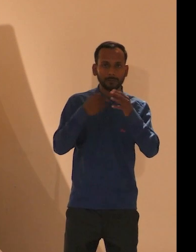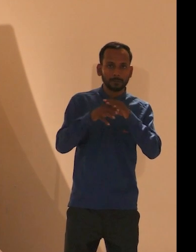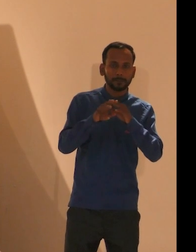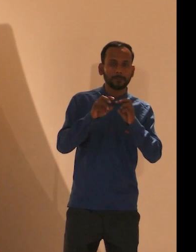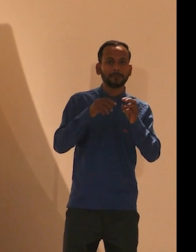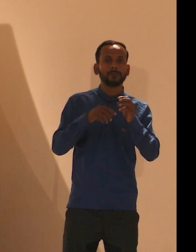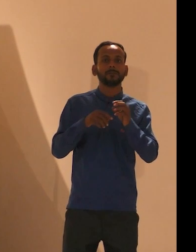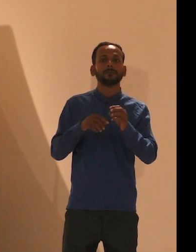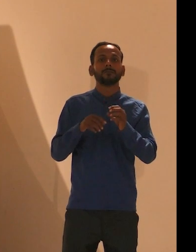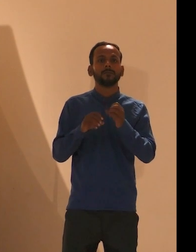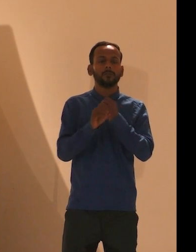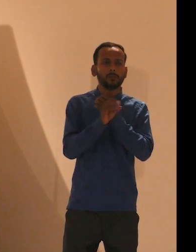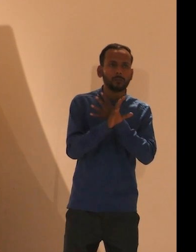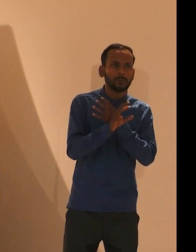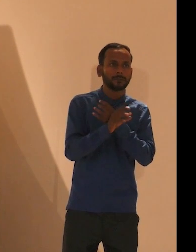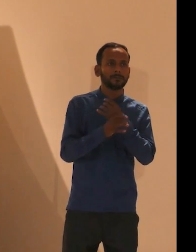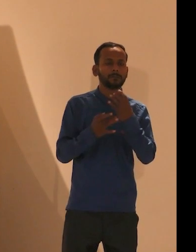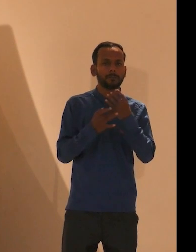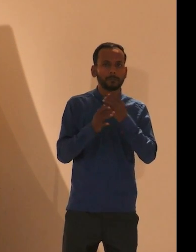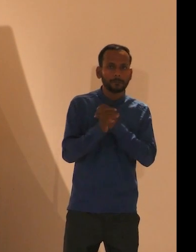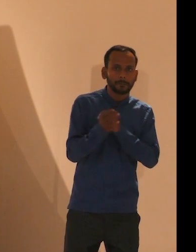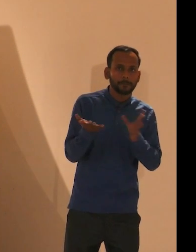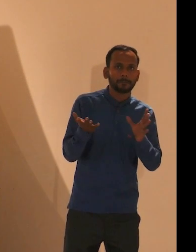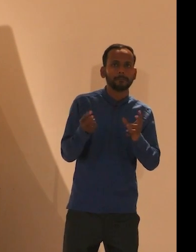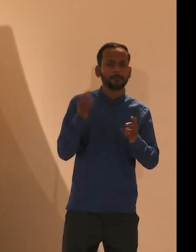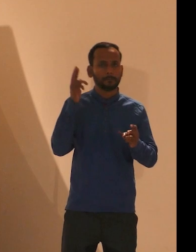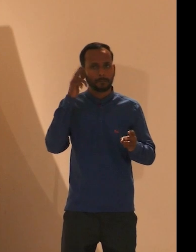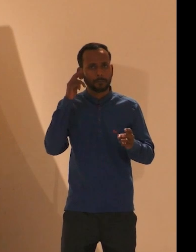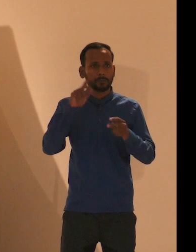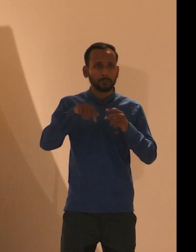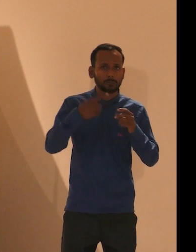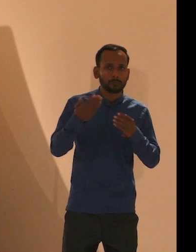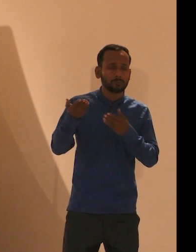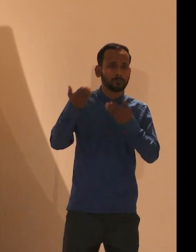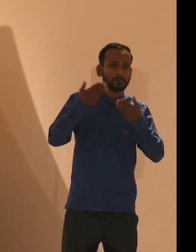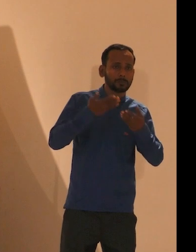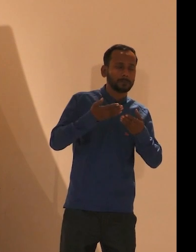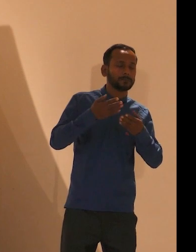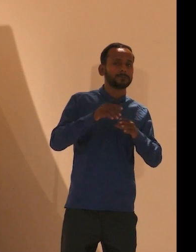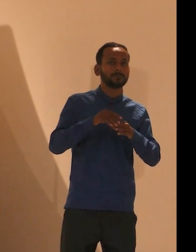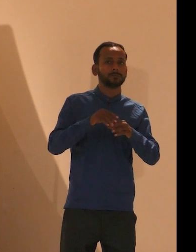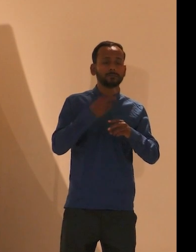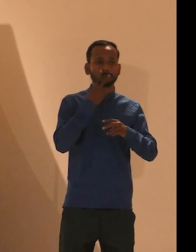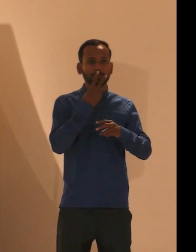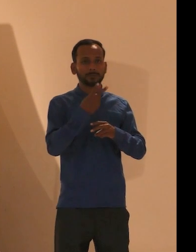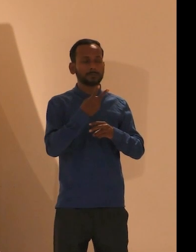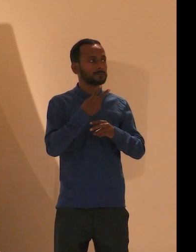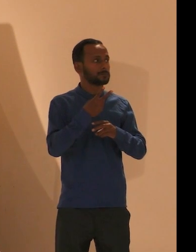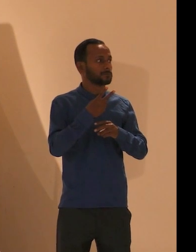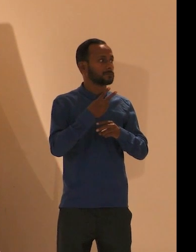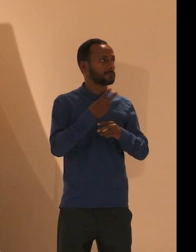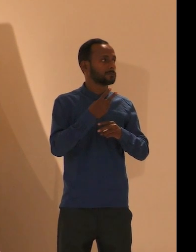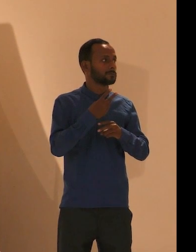media installation, many of you will probably visit tomorrow to see.